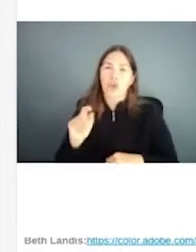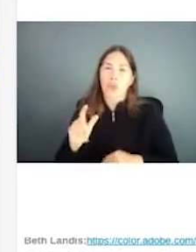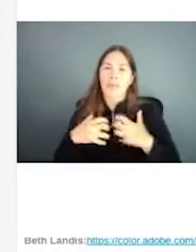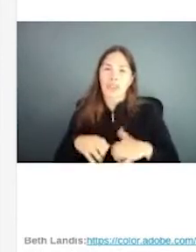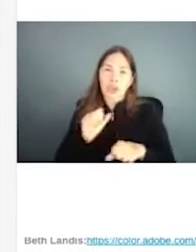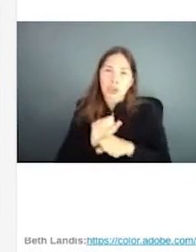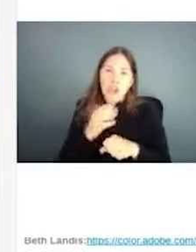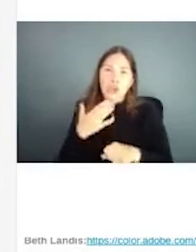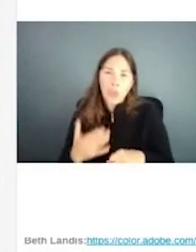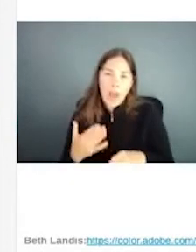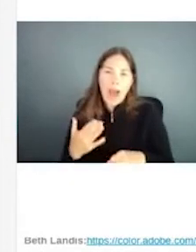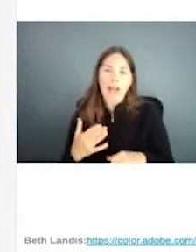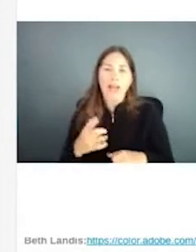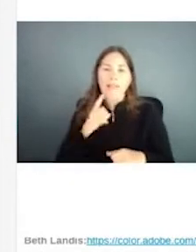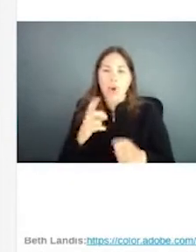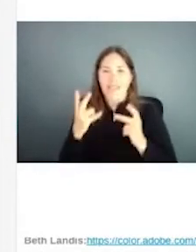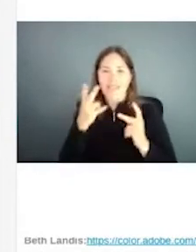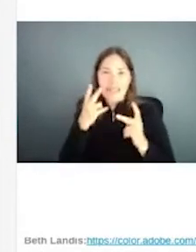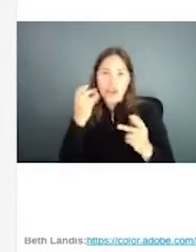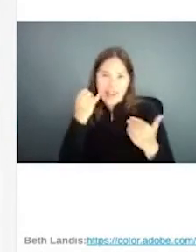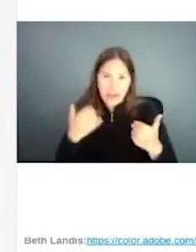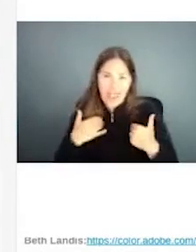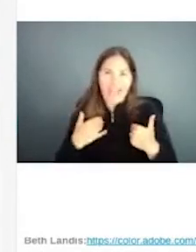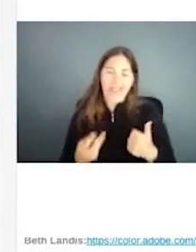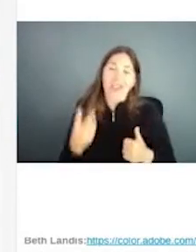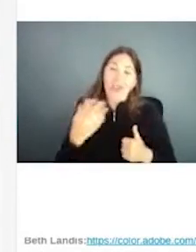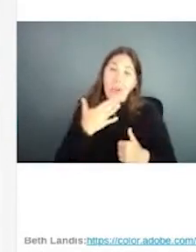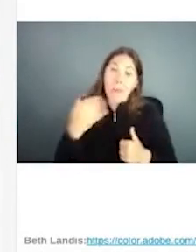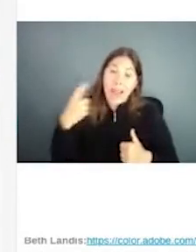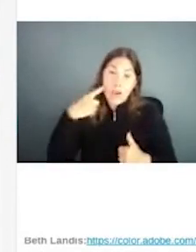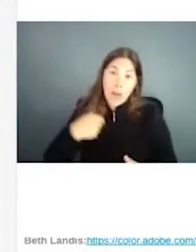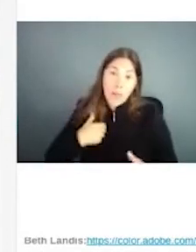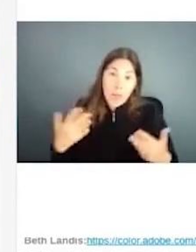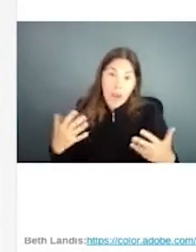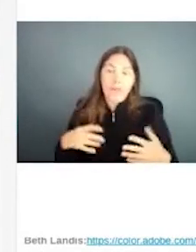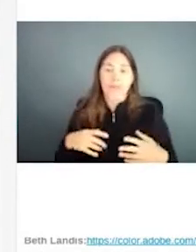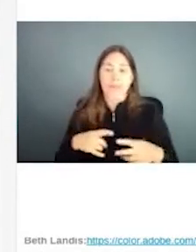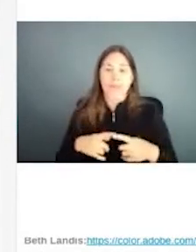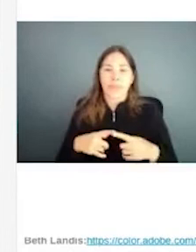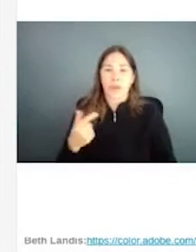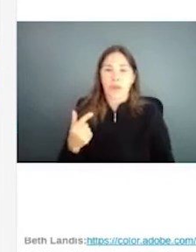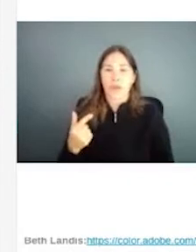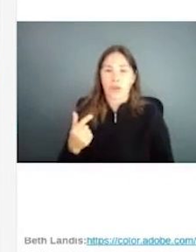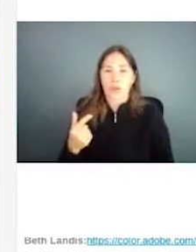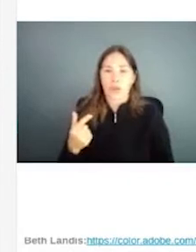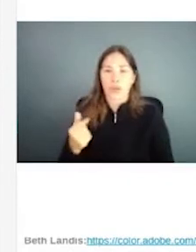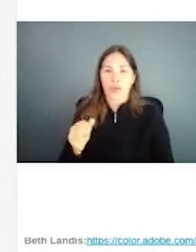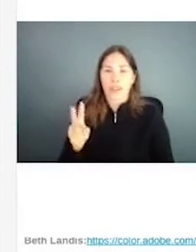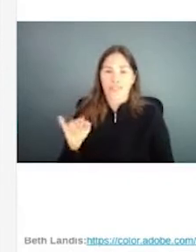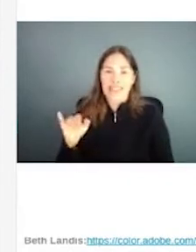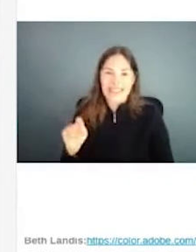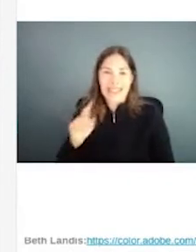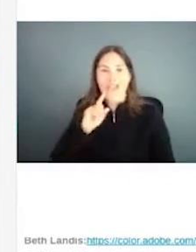them. I will point out the two best ones for me were Gravit for base